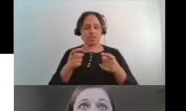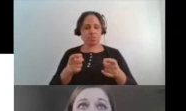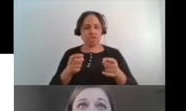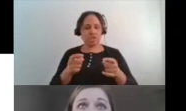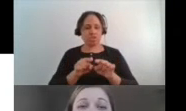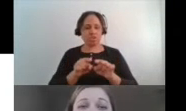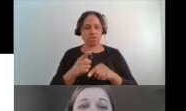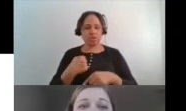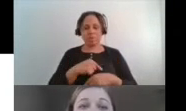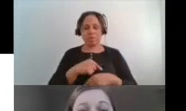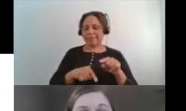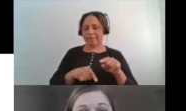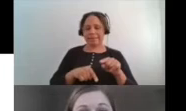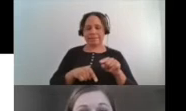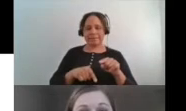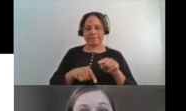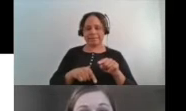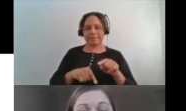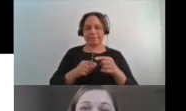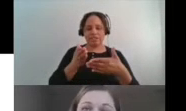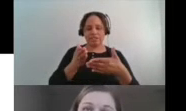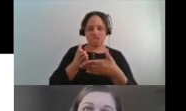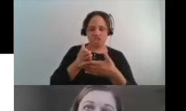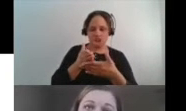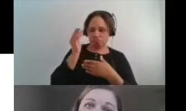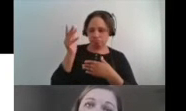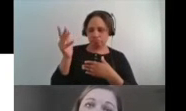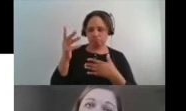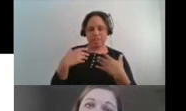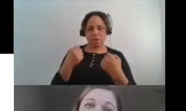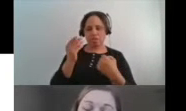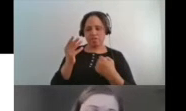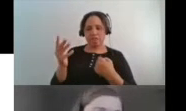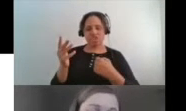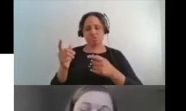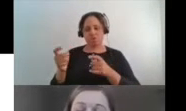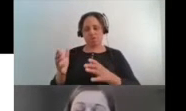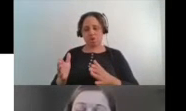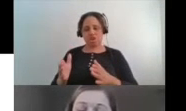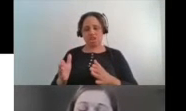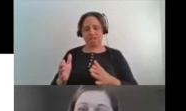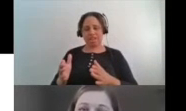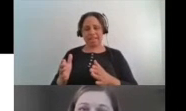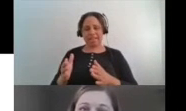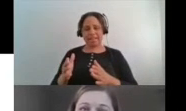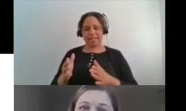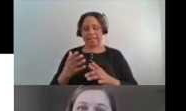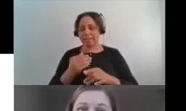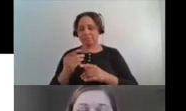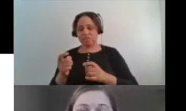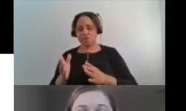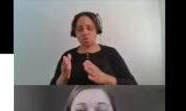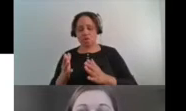share recipient health information with the donor, and we can do the same with the donor. So we can't share donor